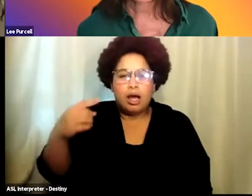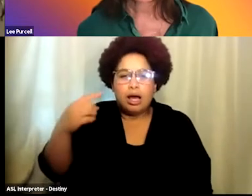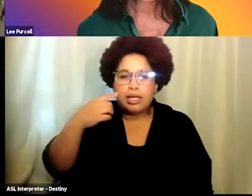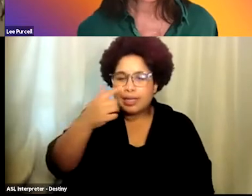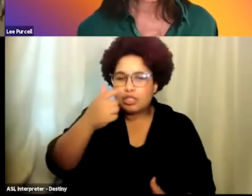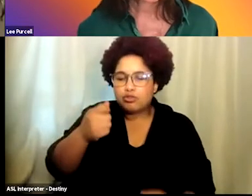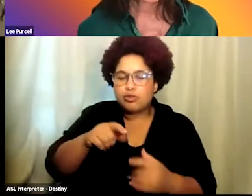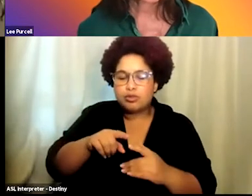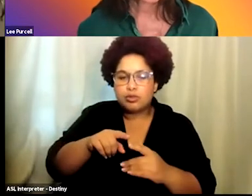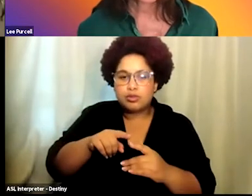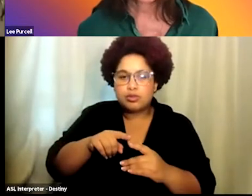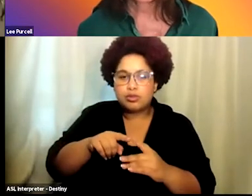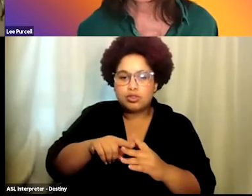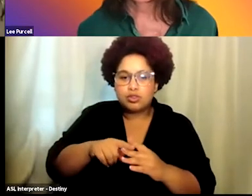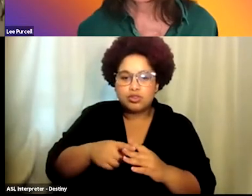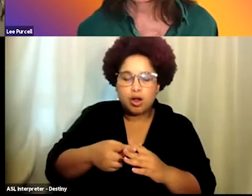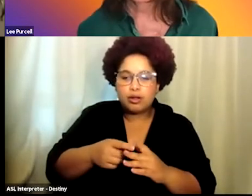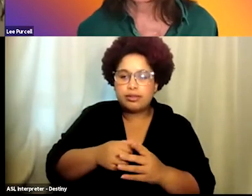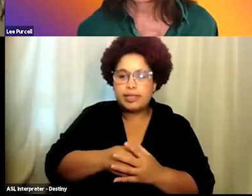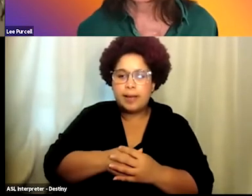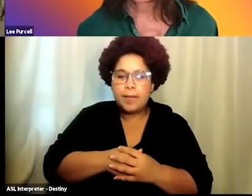to start to where the